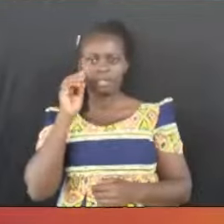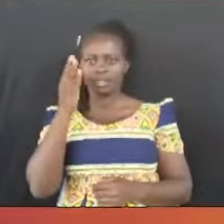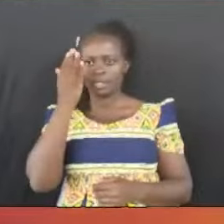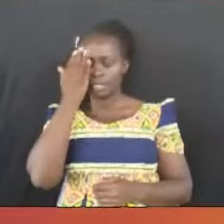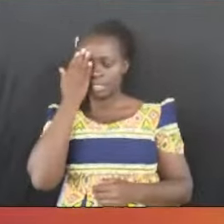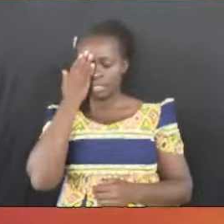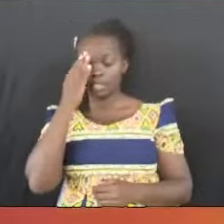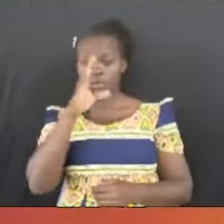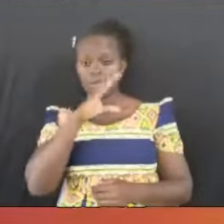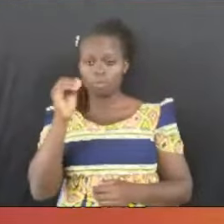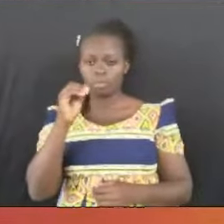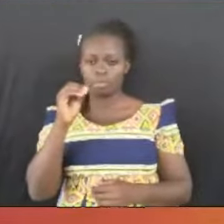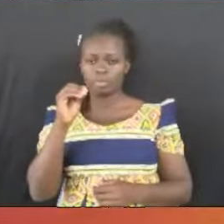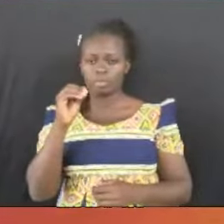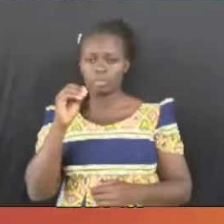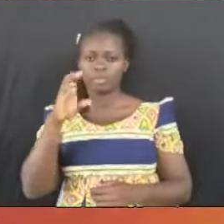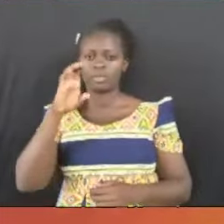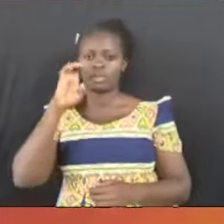Jesus went to Egypt.